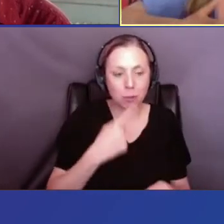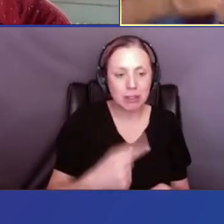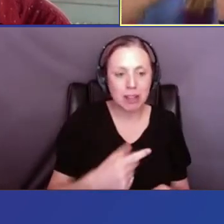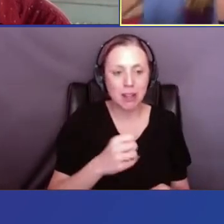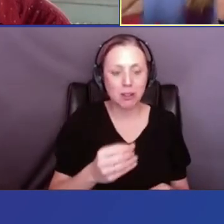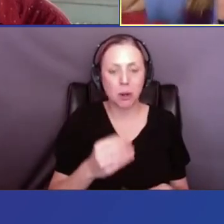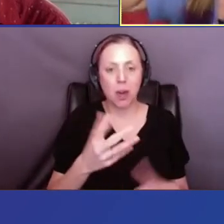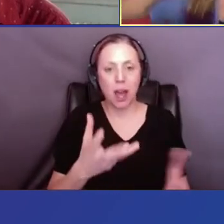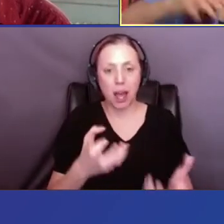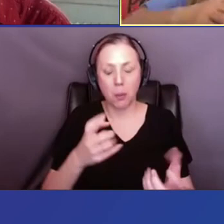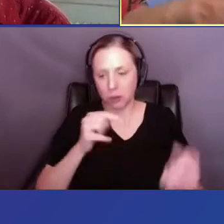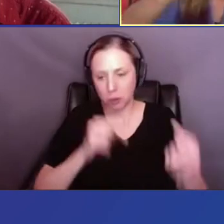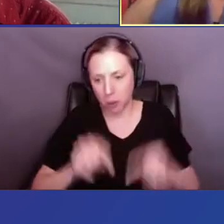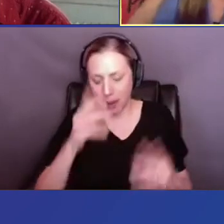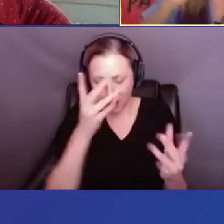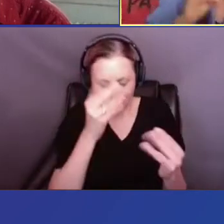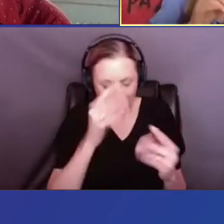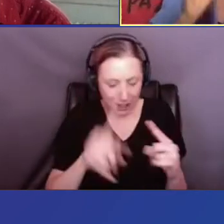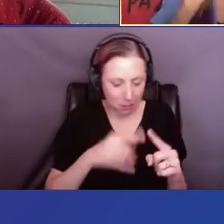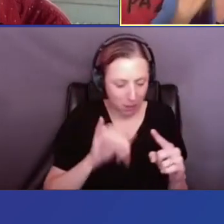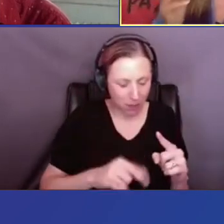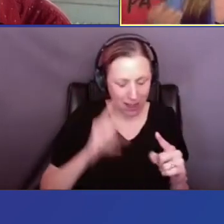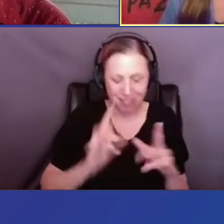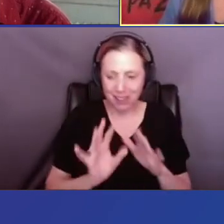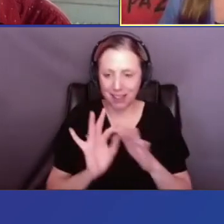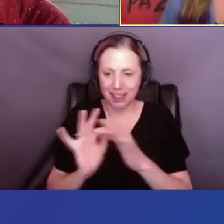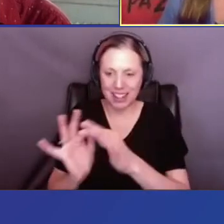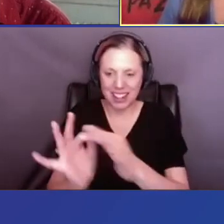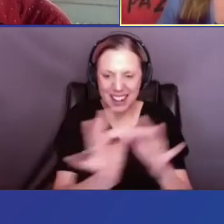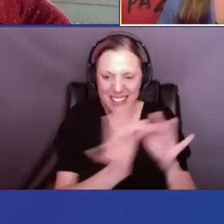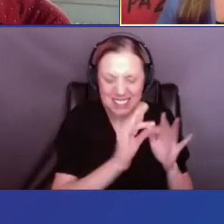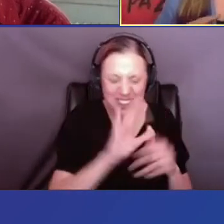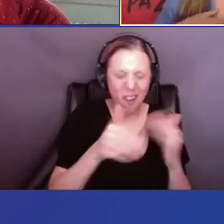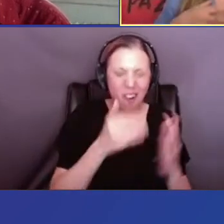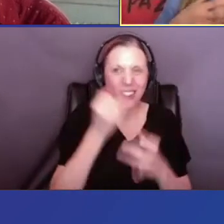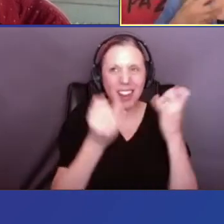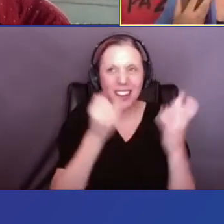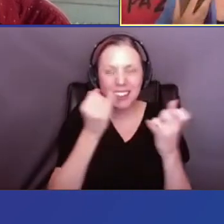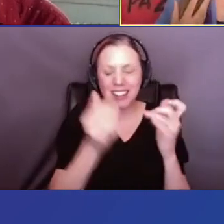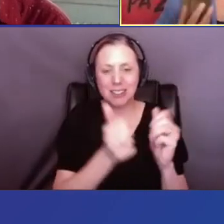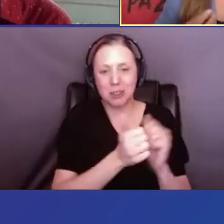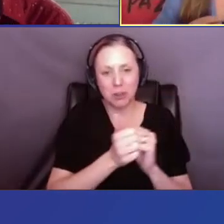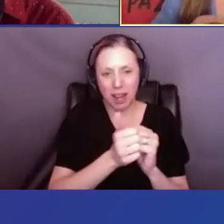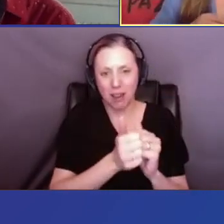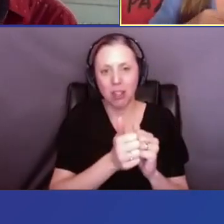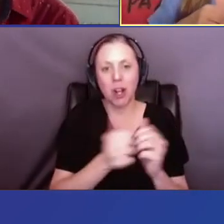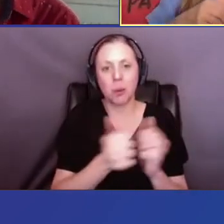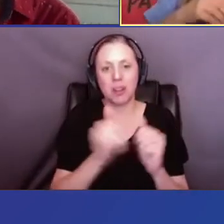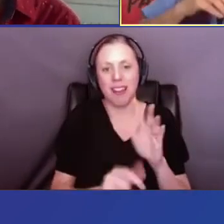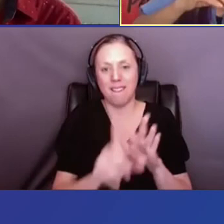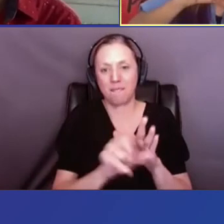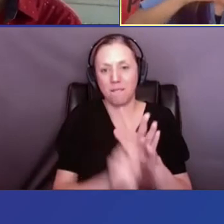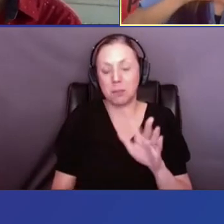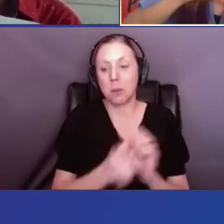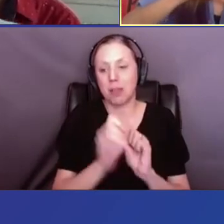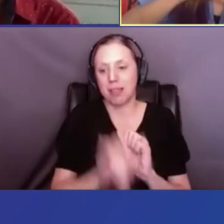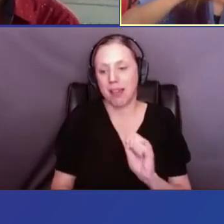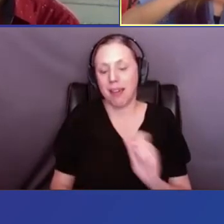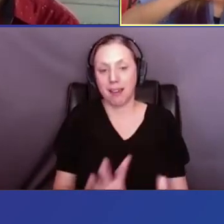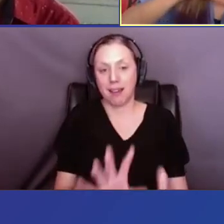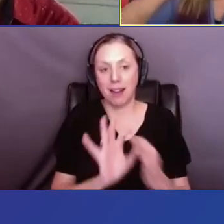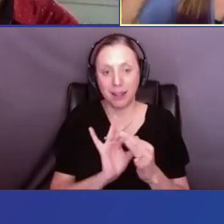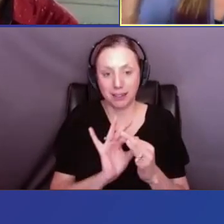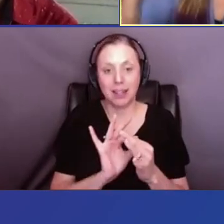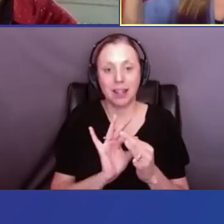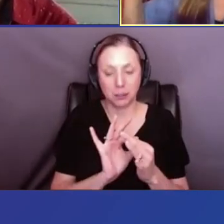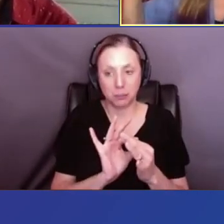there even with Jill, thinking, connecting the dots and the invisible. And with that, thinking about